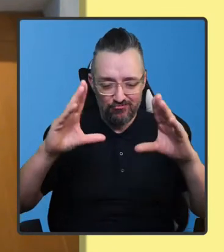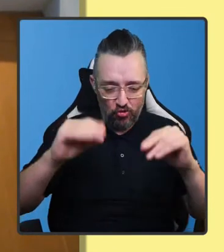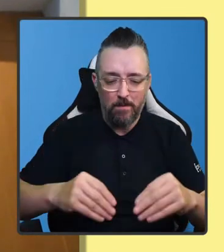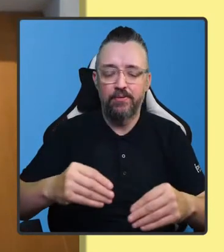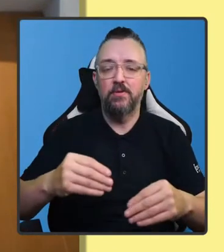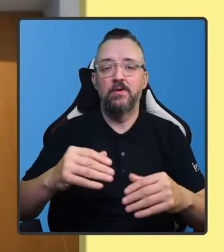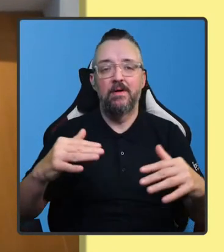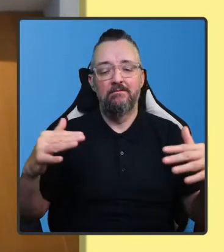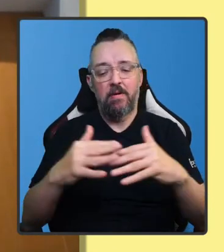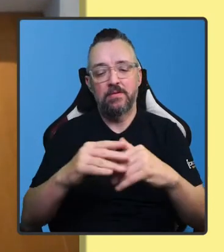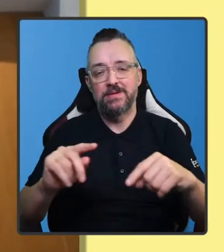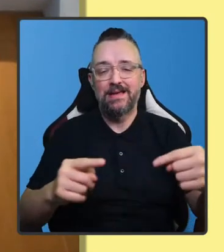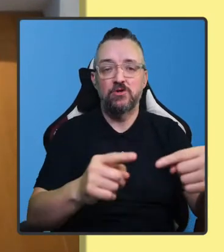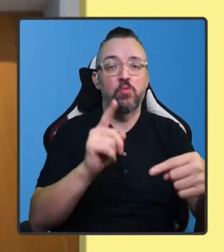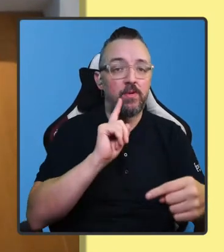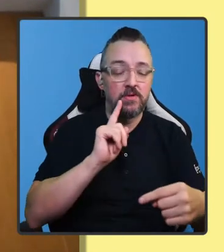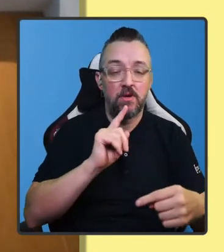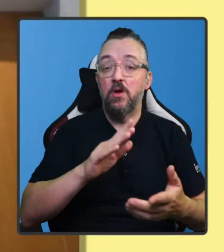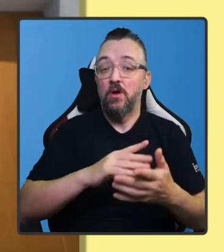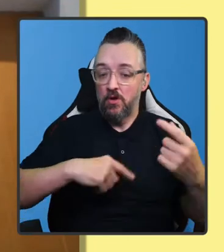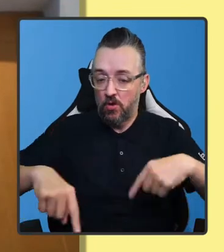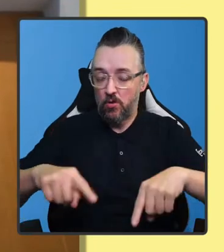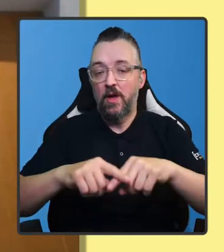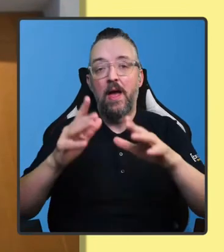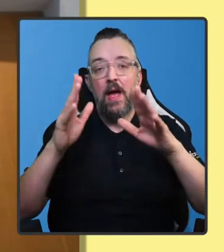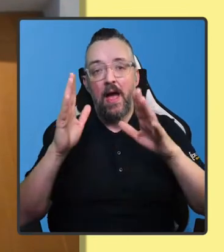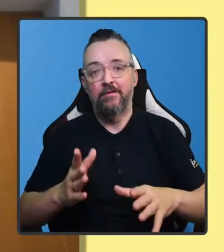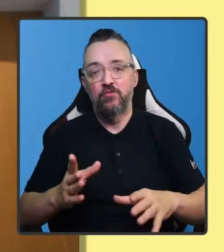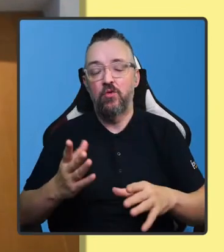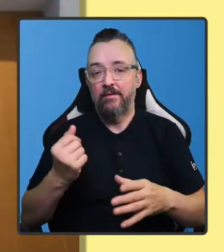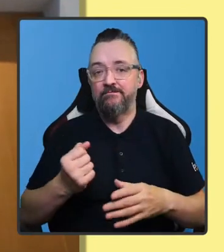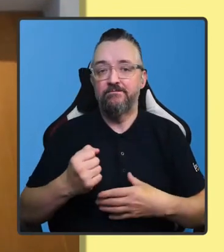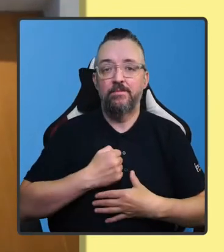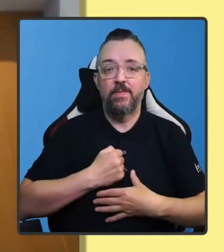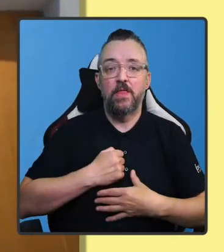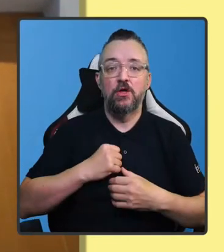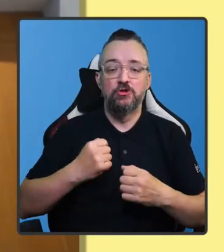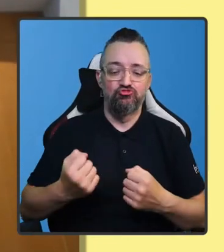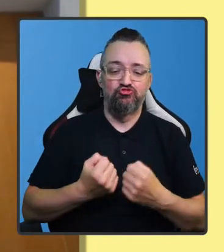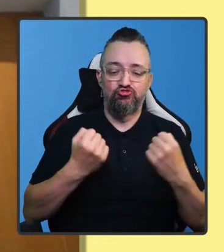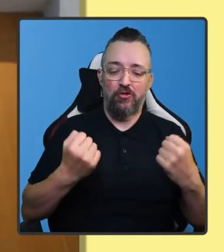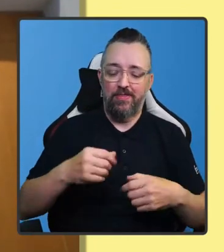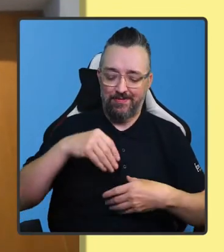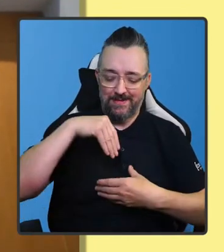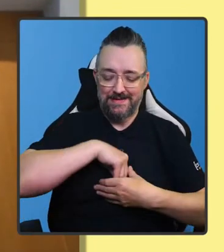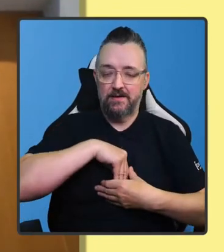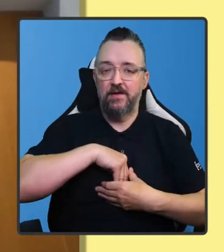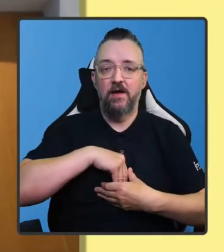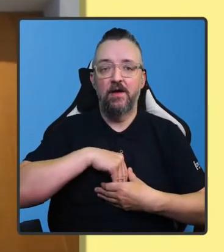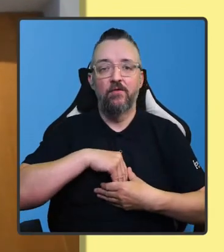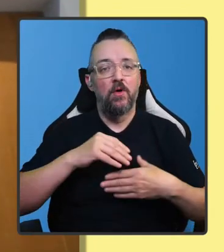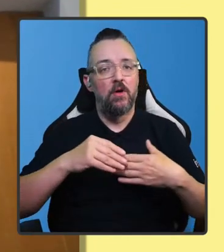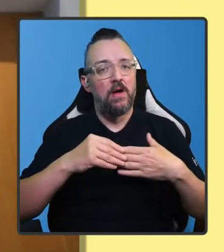it requires us all to have that inbuilt strength in leadership and hopefully get to a